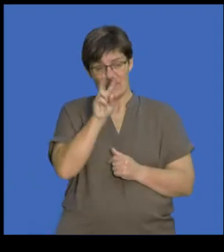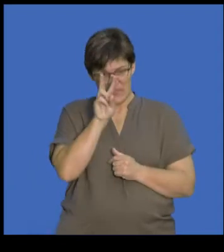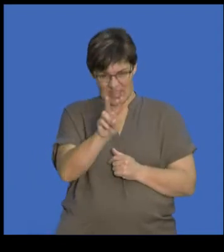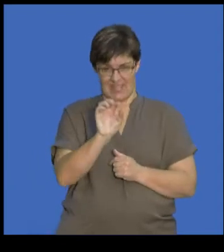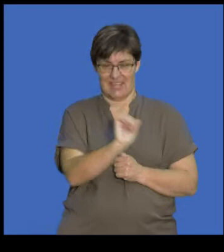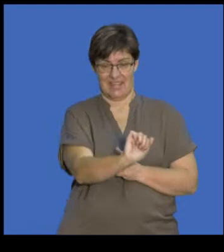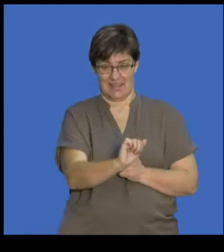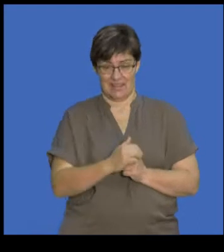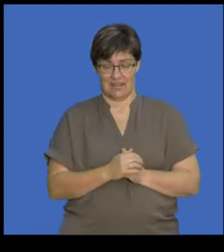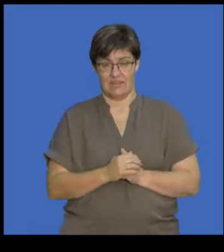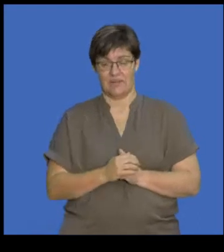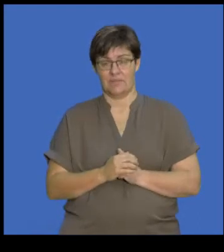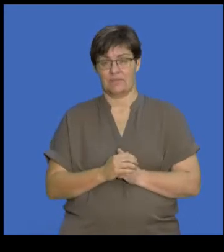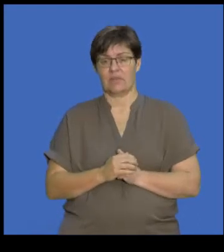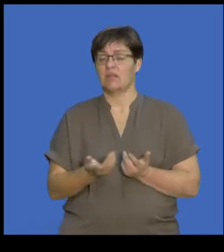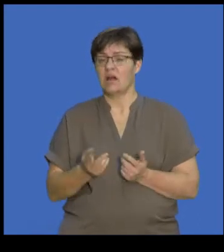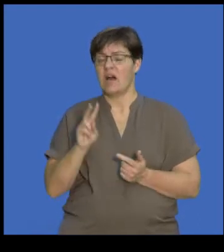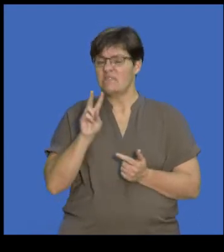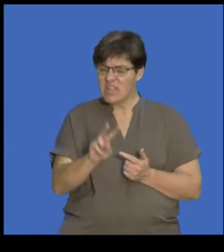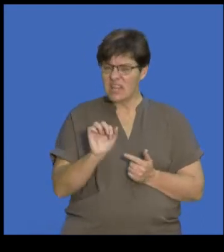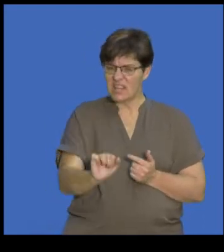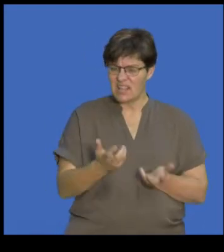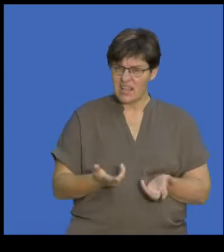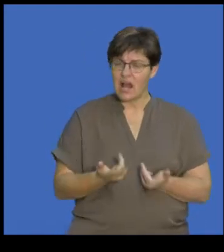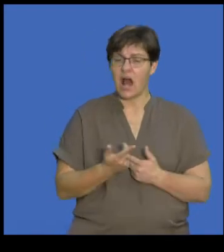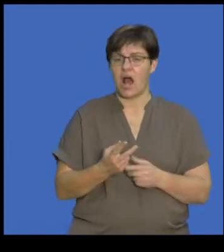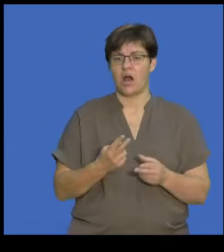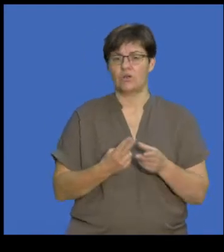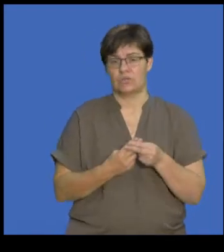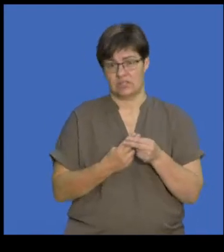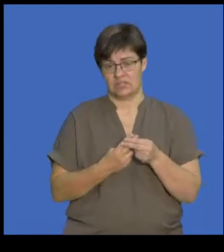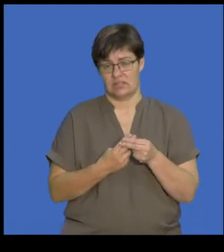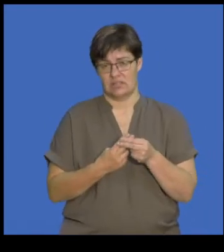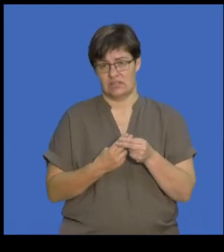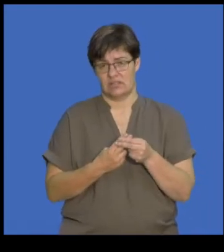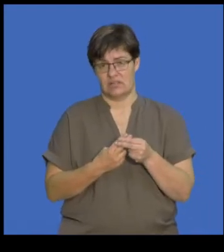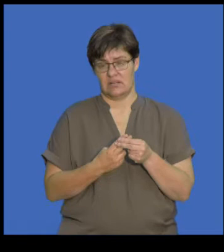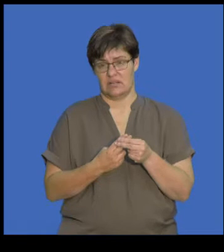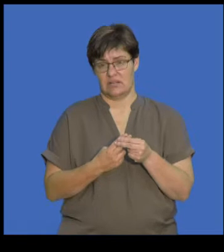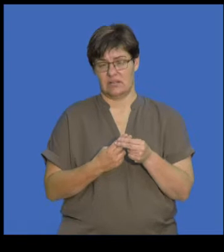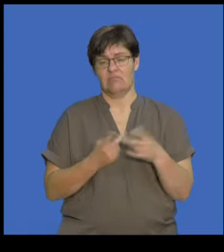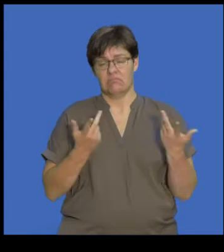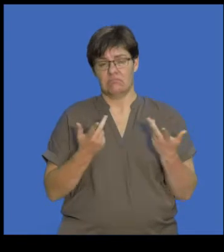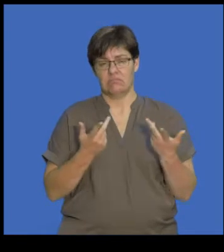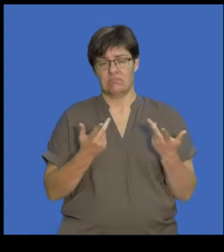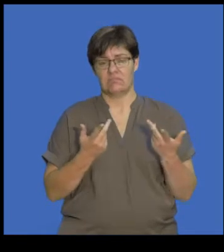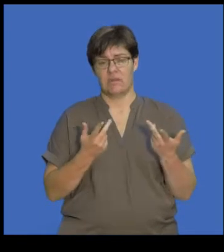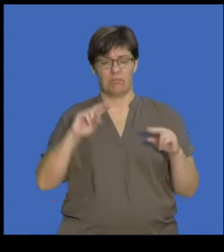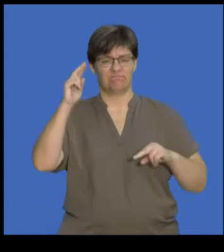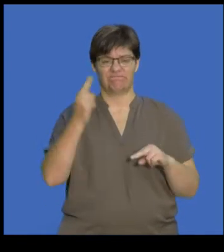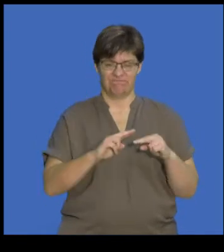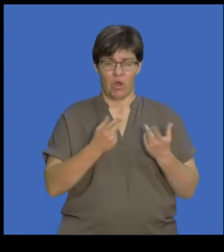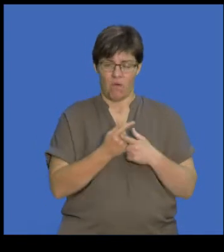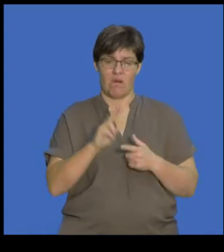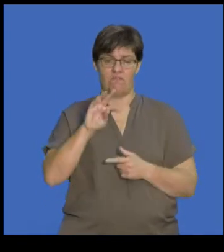the symbol, okay? At the same time, V is also the unit in terms of, the shortened version